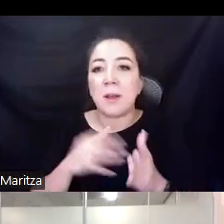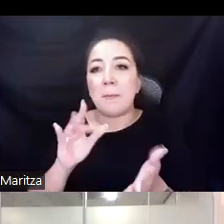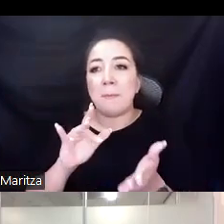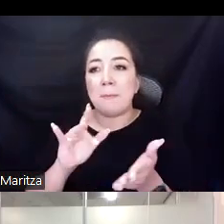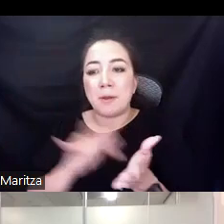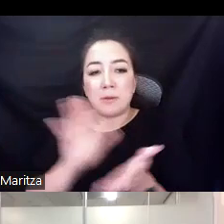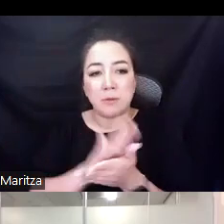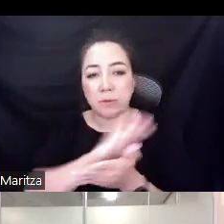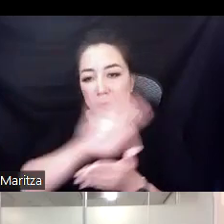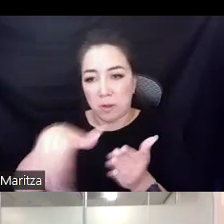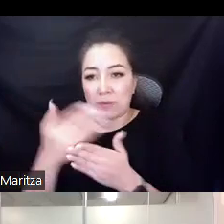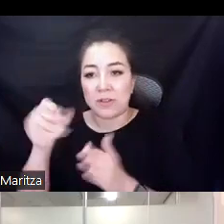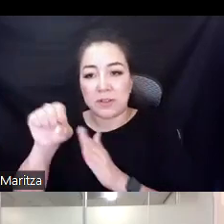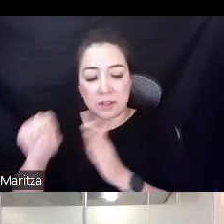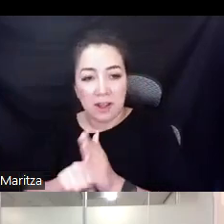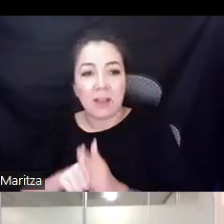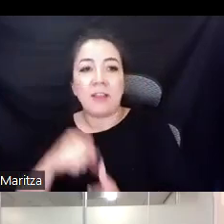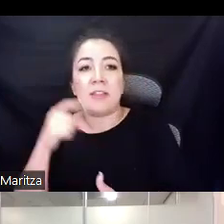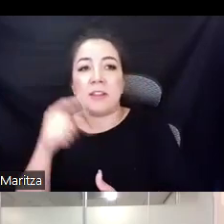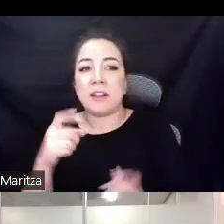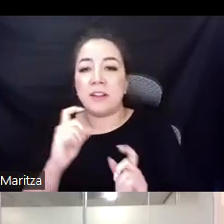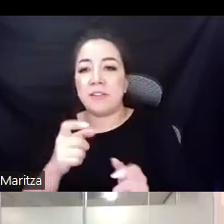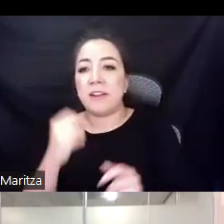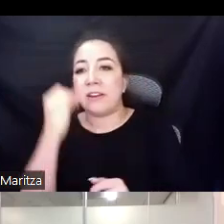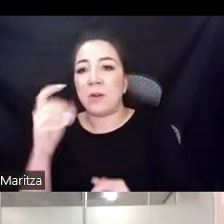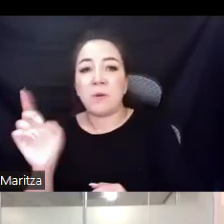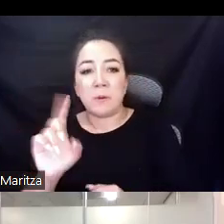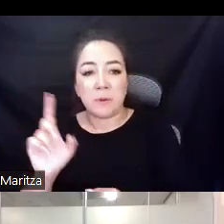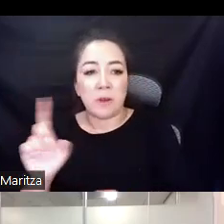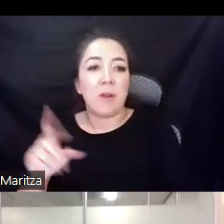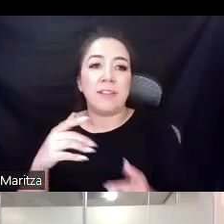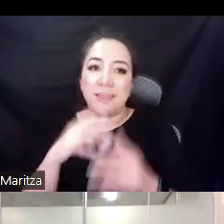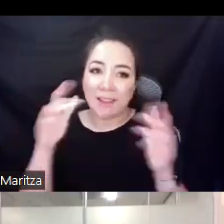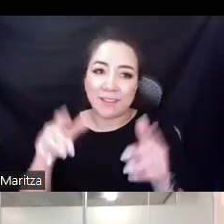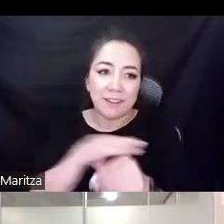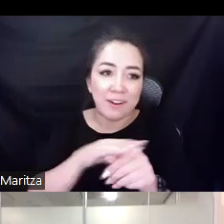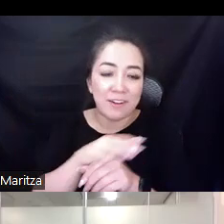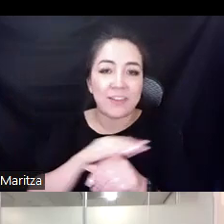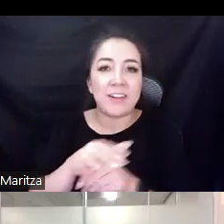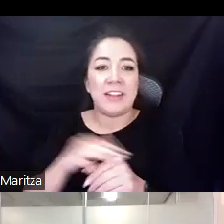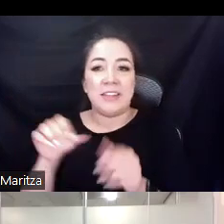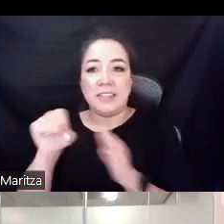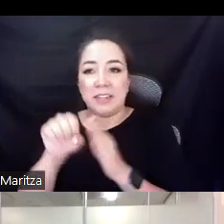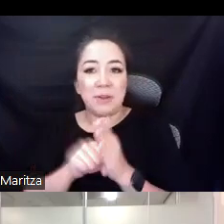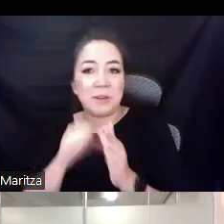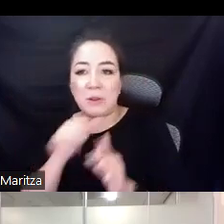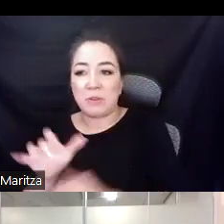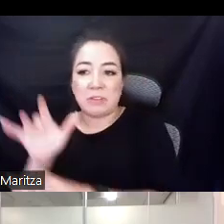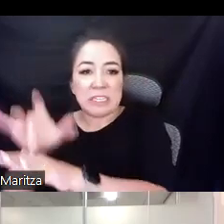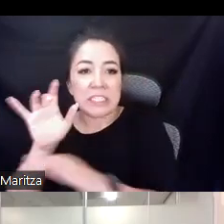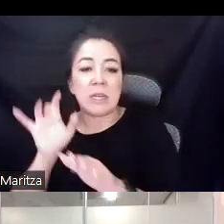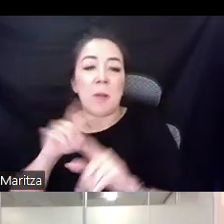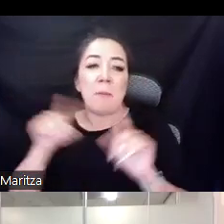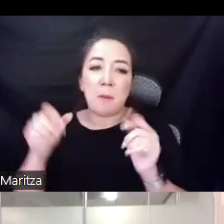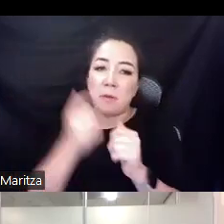throughout the state. And this gives you an idea of where we are. There certainly are lots of areas in the state that we don't reach, but most of us have been working